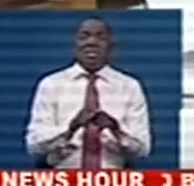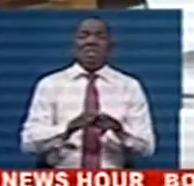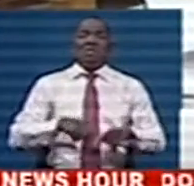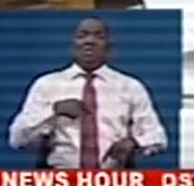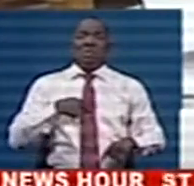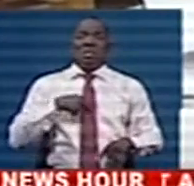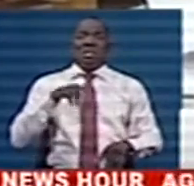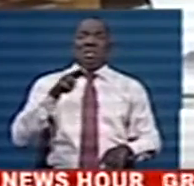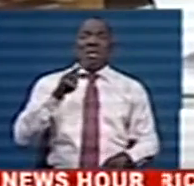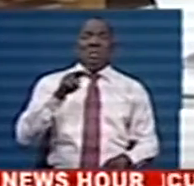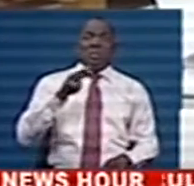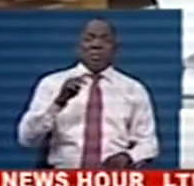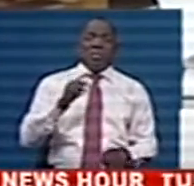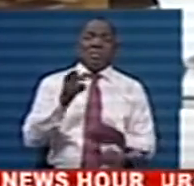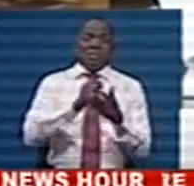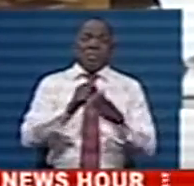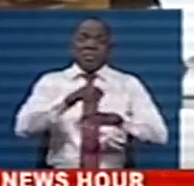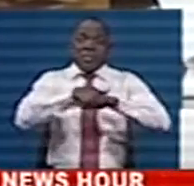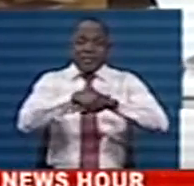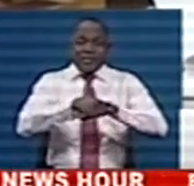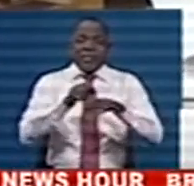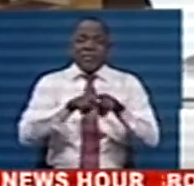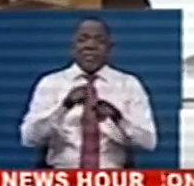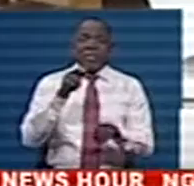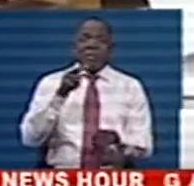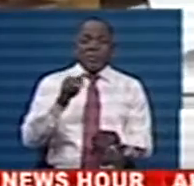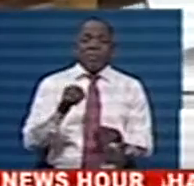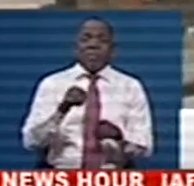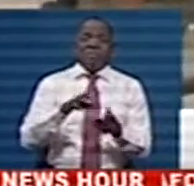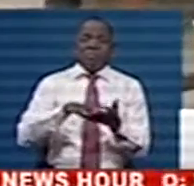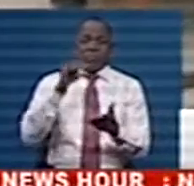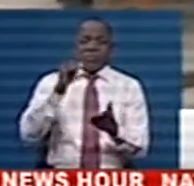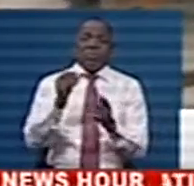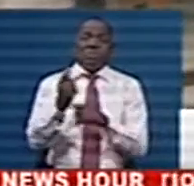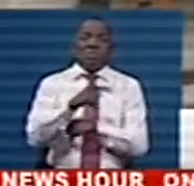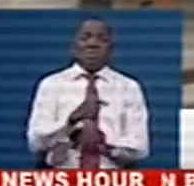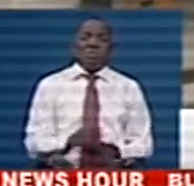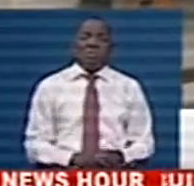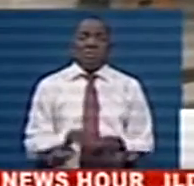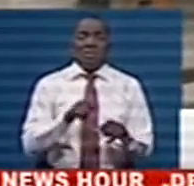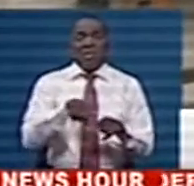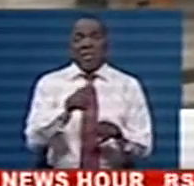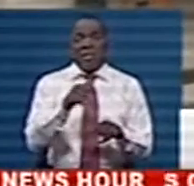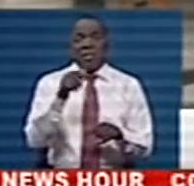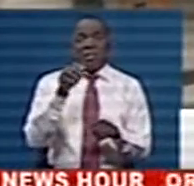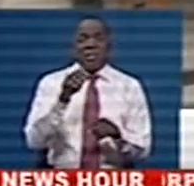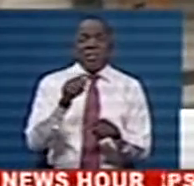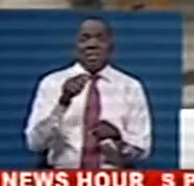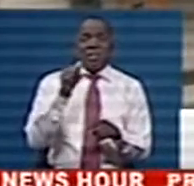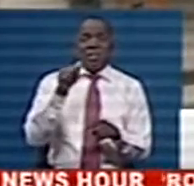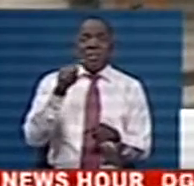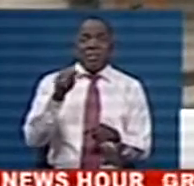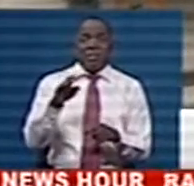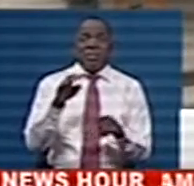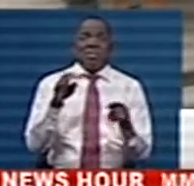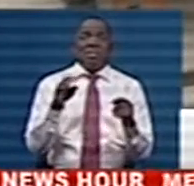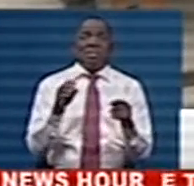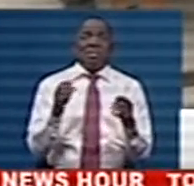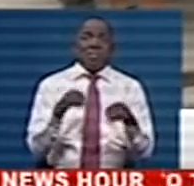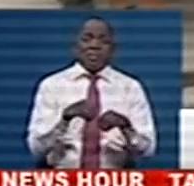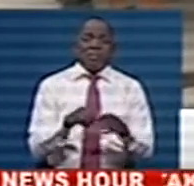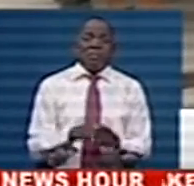and moral studies, English language and religious and moral education. At the ATTC examination